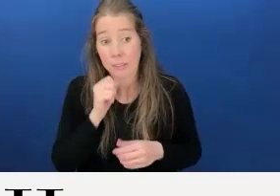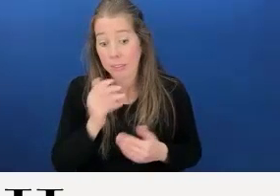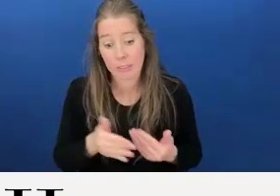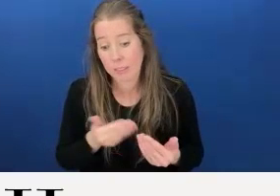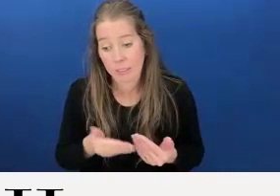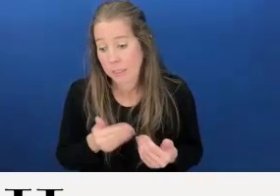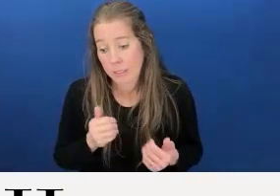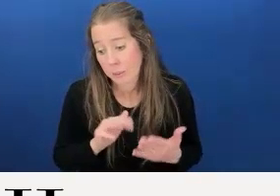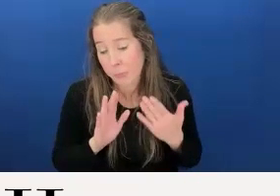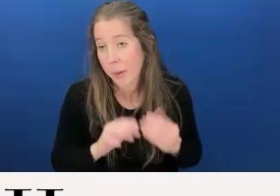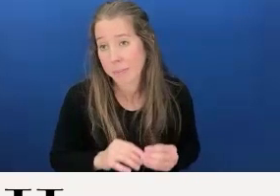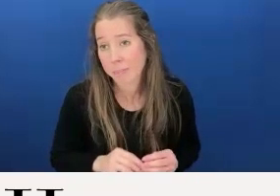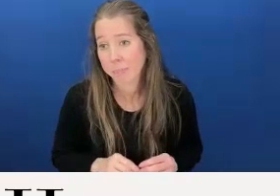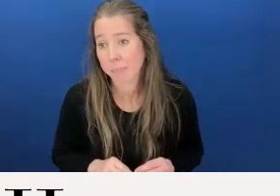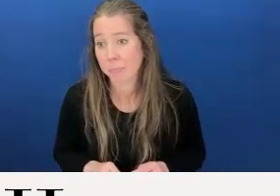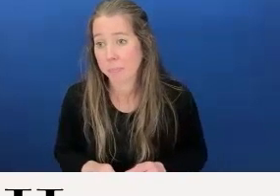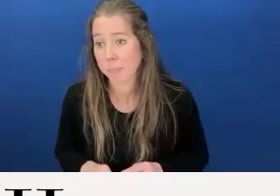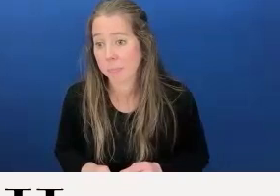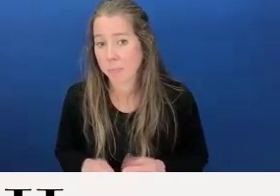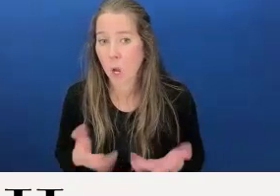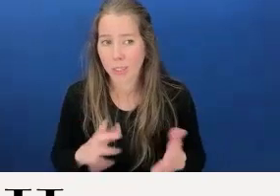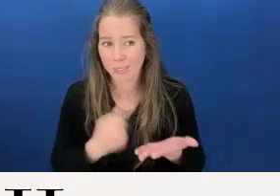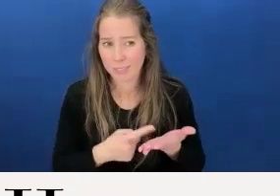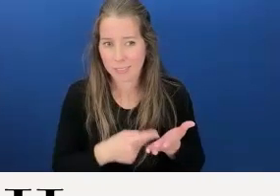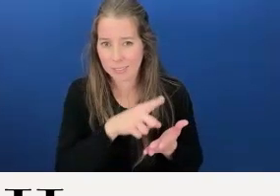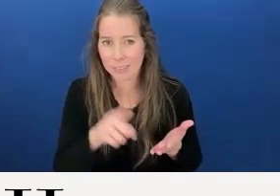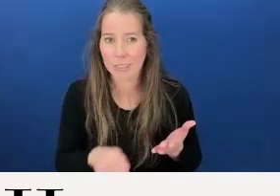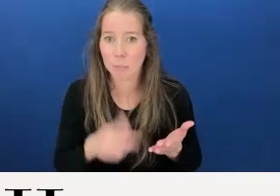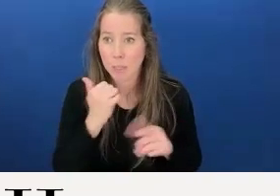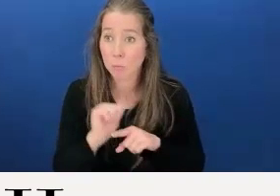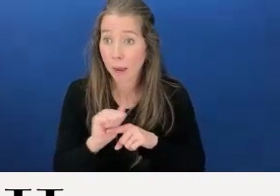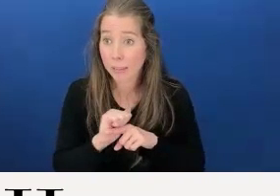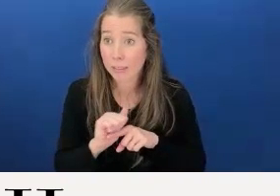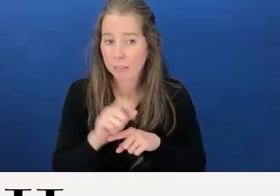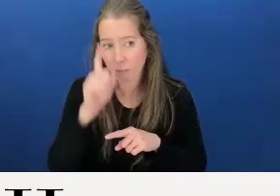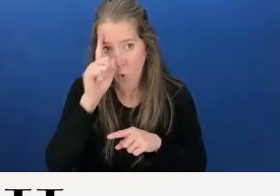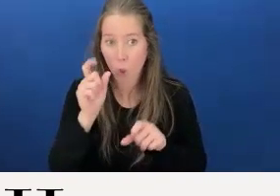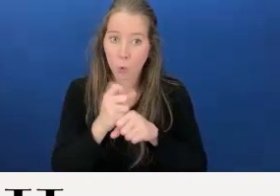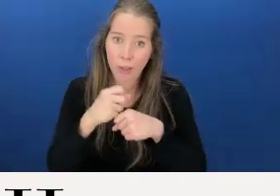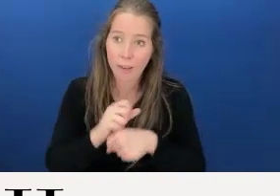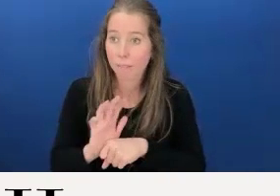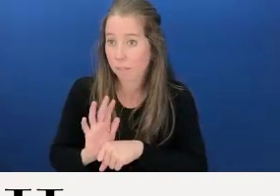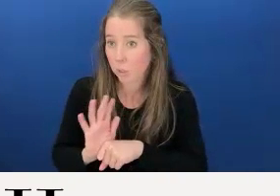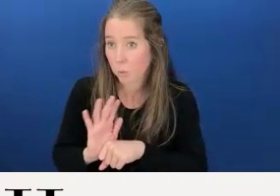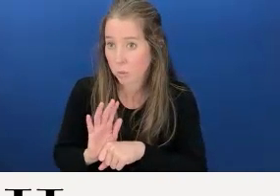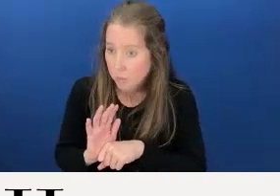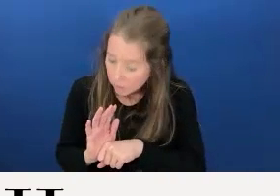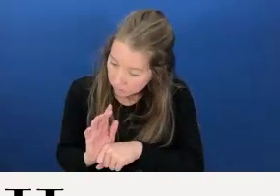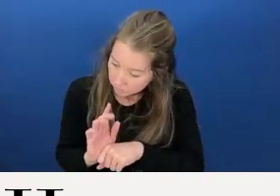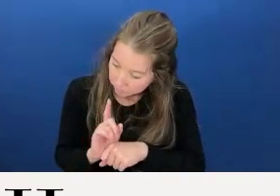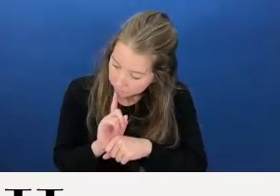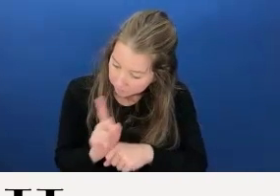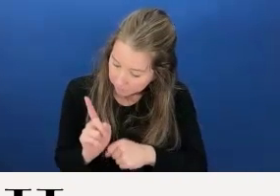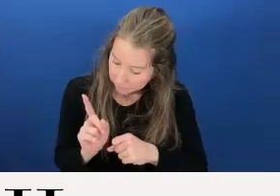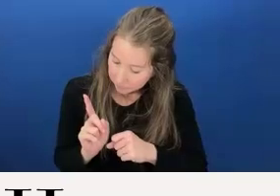huh? I already talked about the best practices for creating videos. The biggest recommendation,